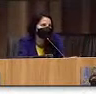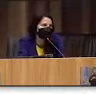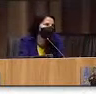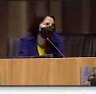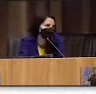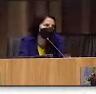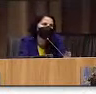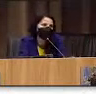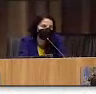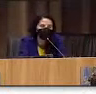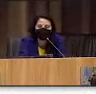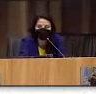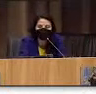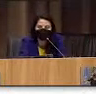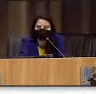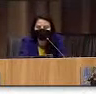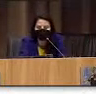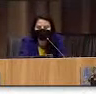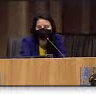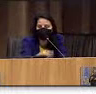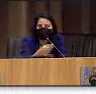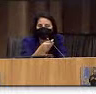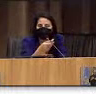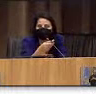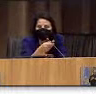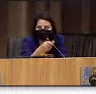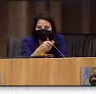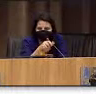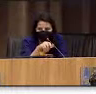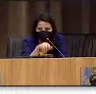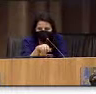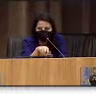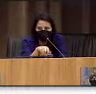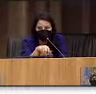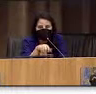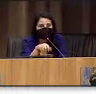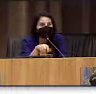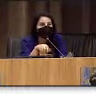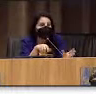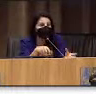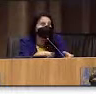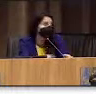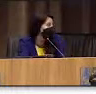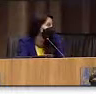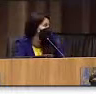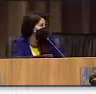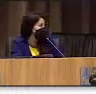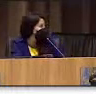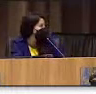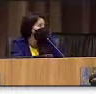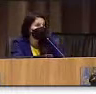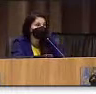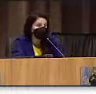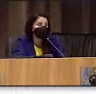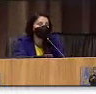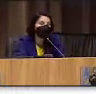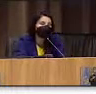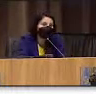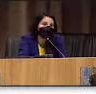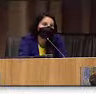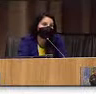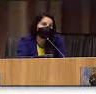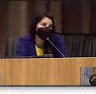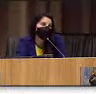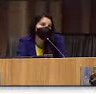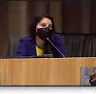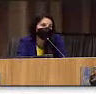people that came after the period or in the private hospitals. But we have an